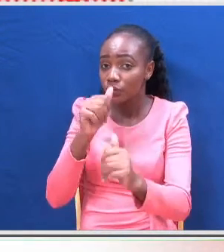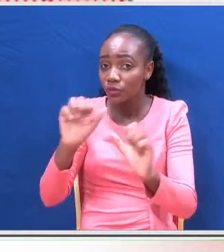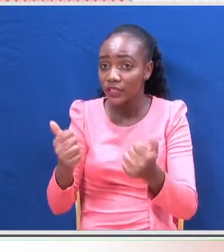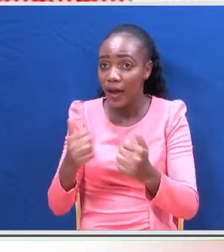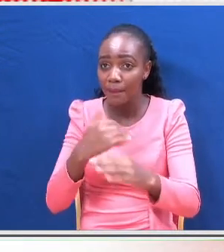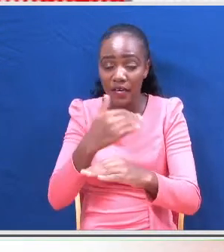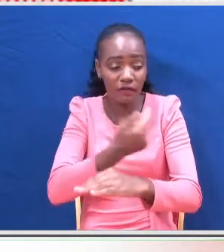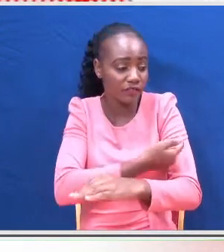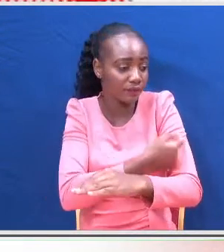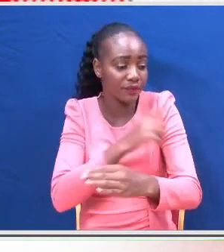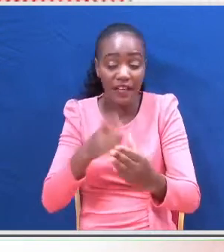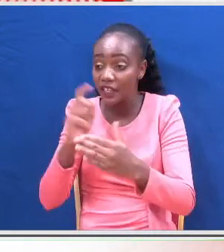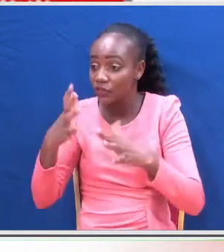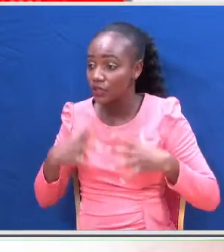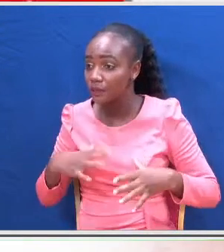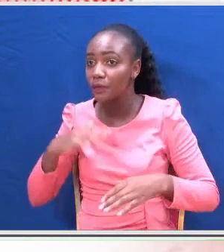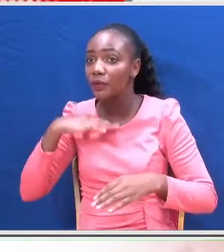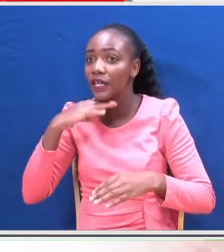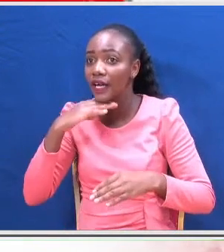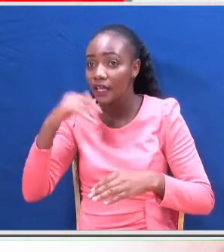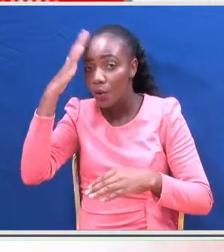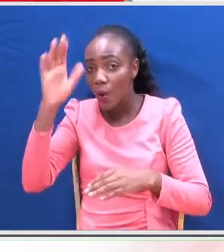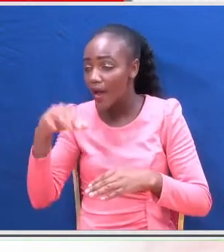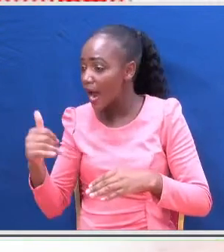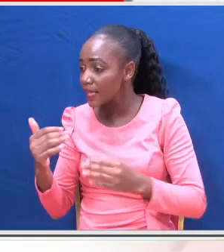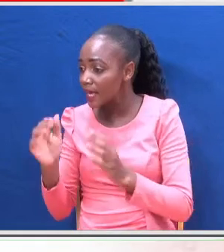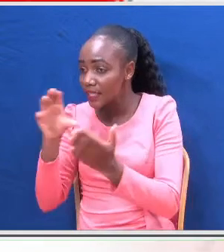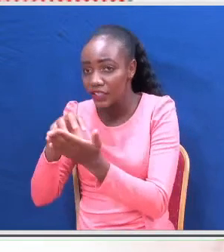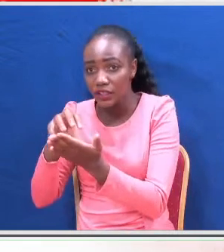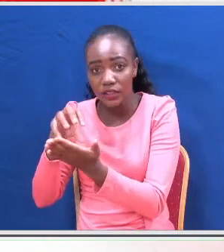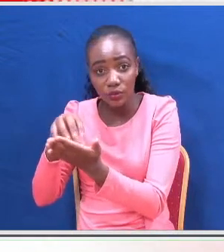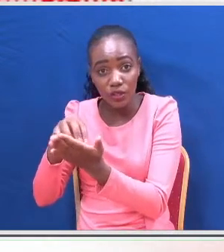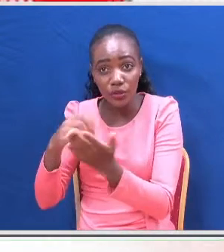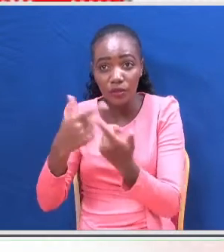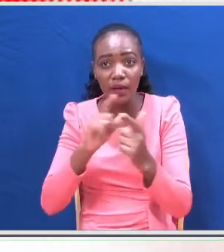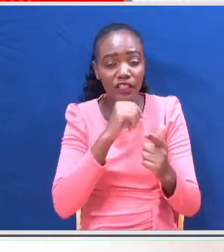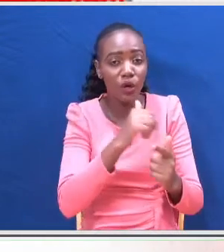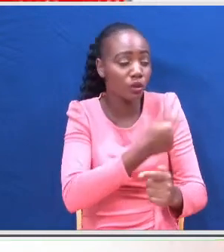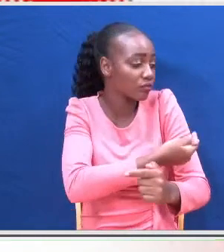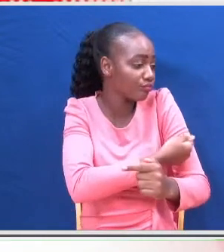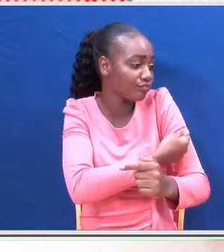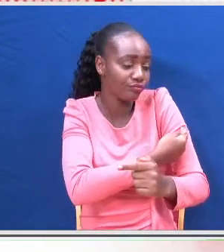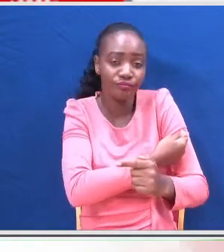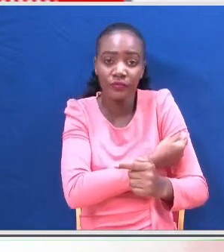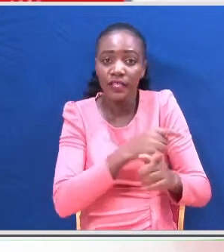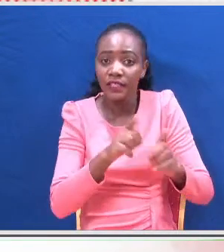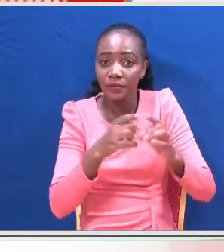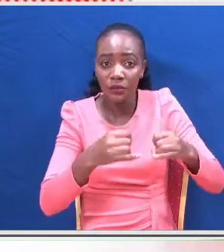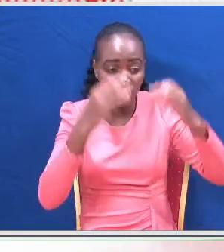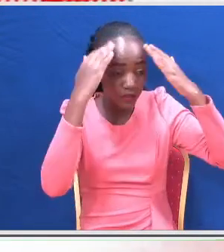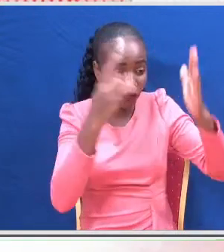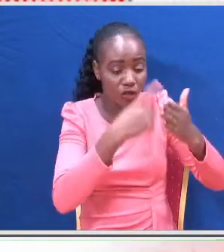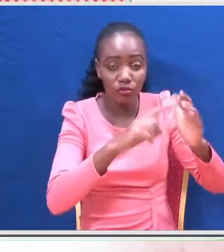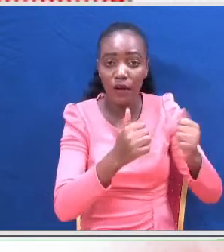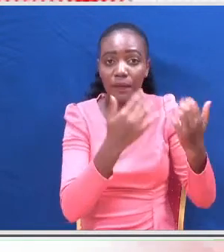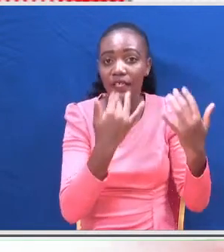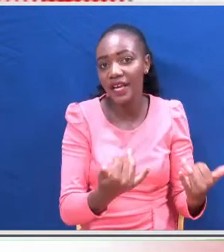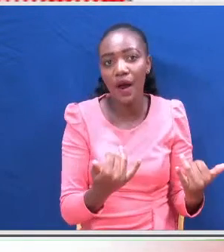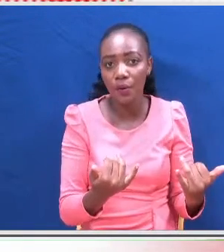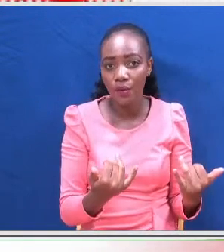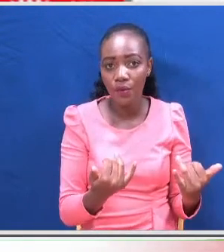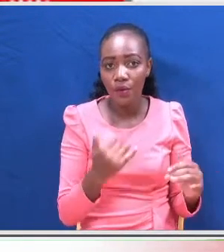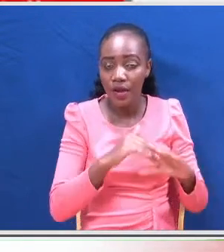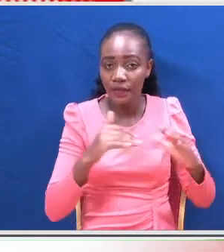someone losing their life because of these other health events, but meanwhile trying to focus on whatever is happening to us